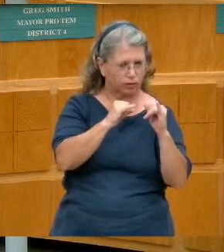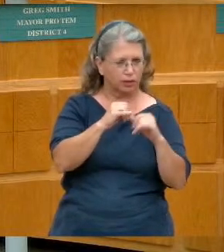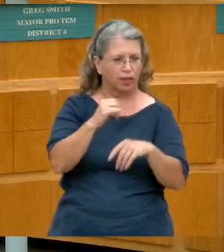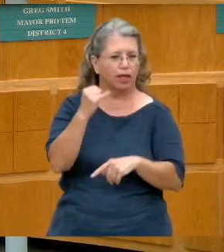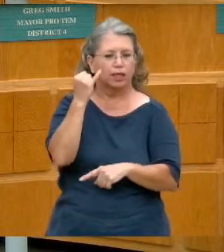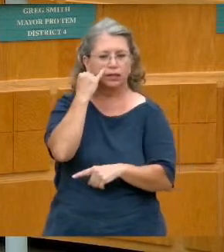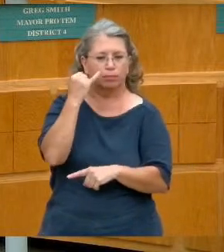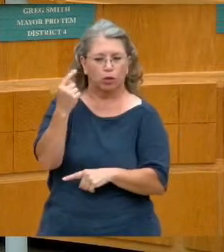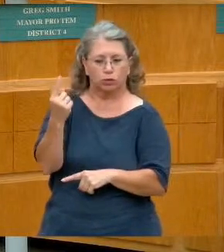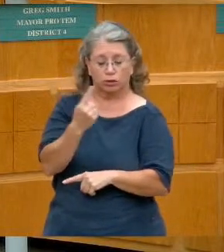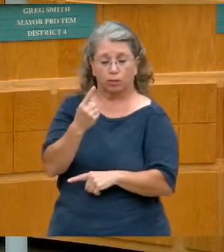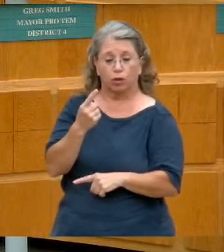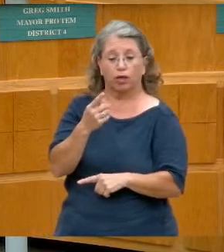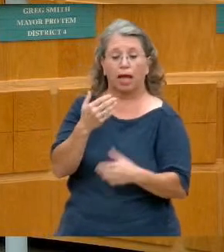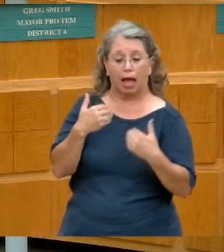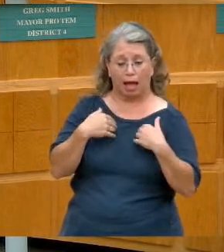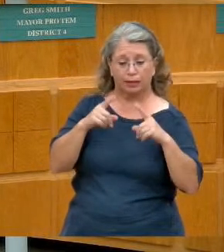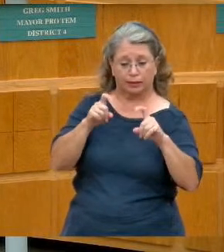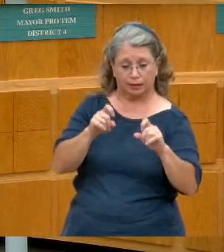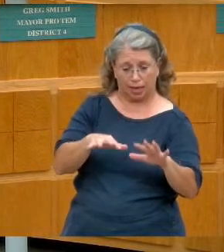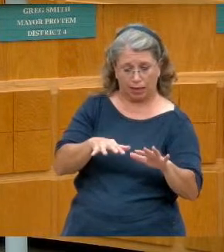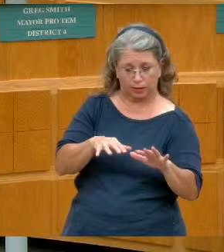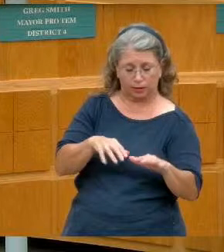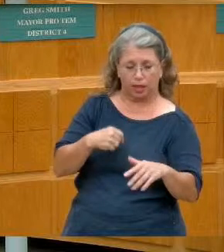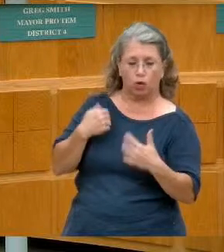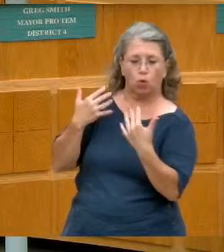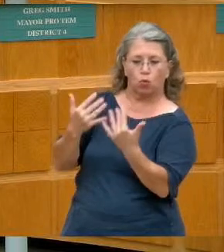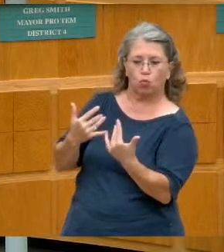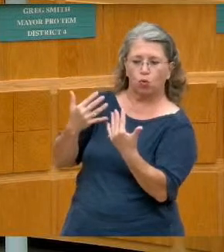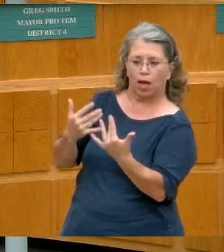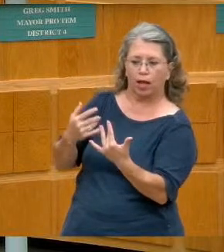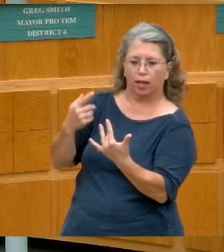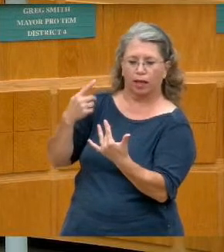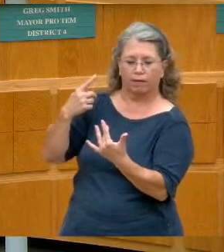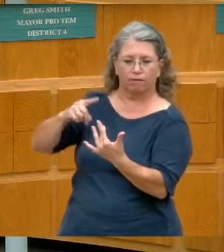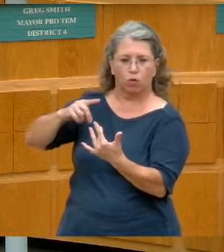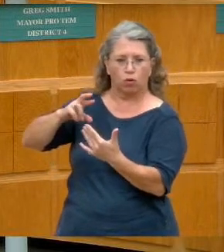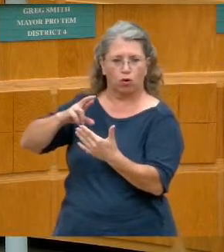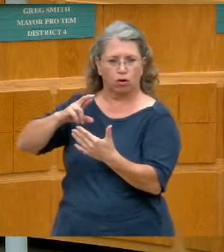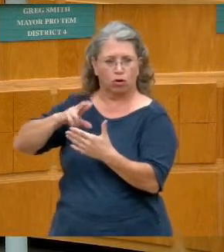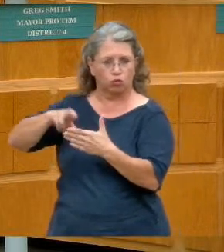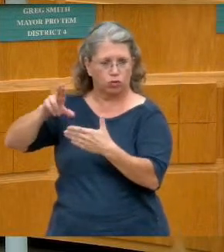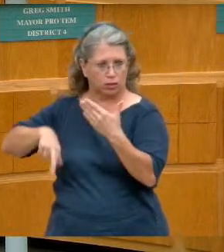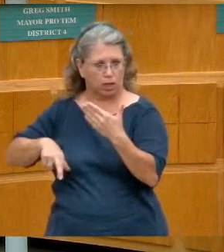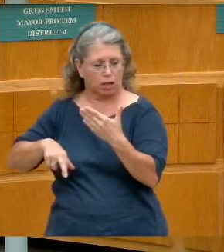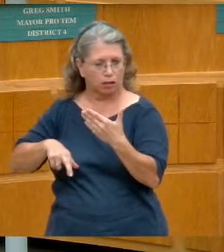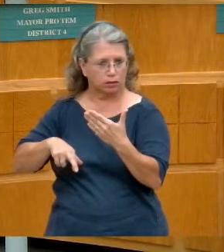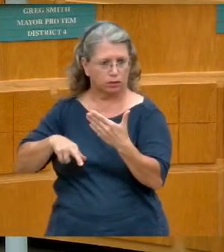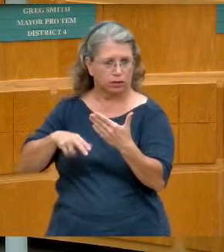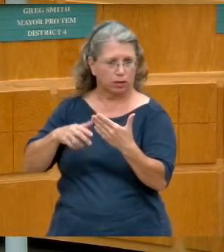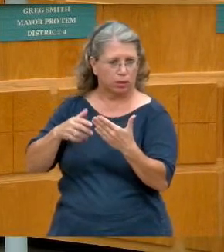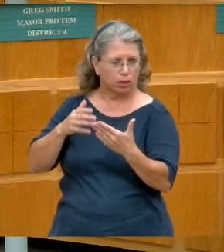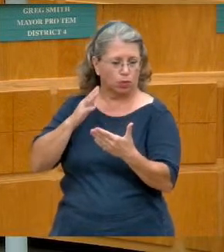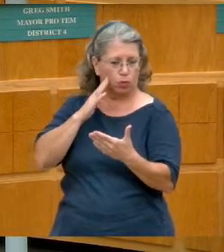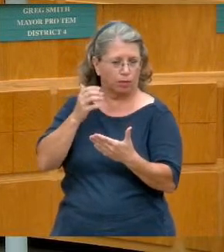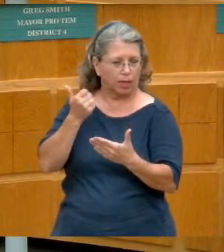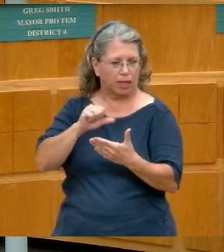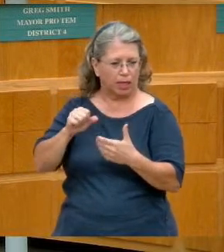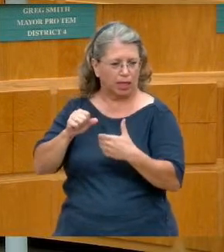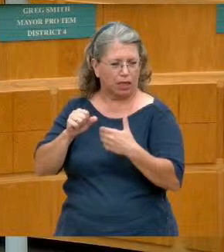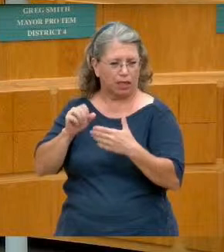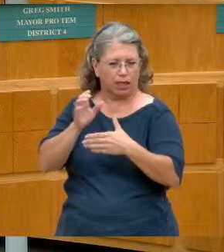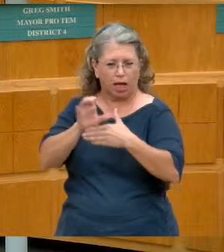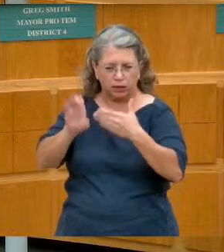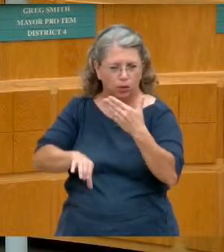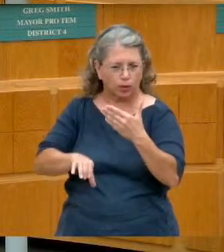waiting results. What is it that they should be doing? Are there going to be consequences if they go out and about knowing that they could possibly be positive? Well,